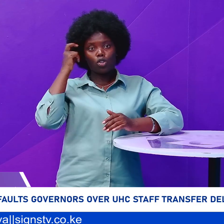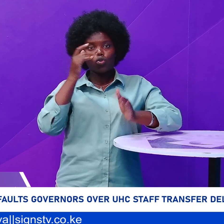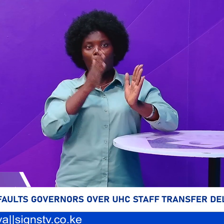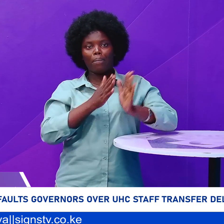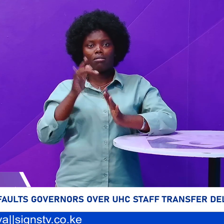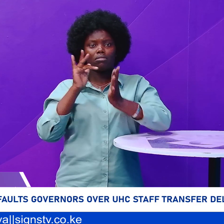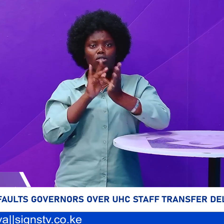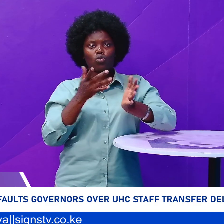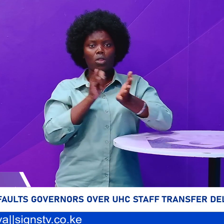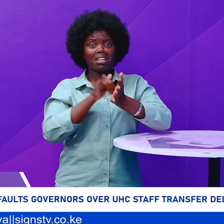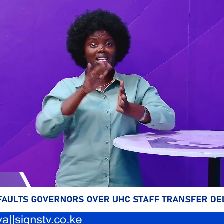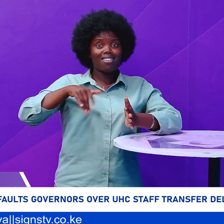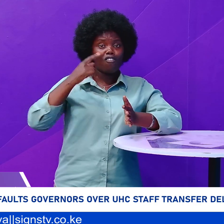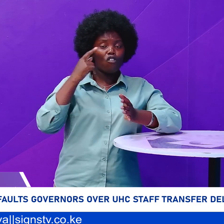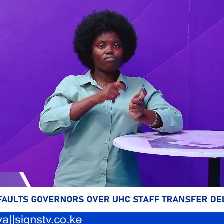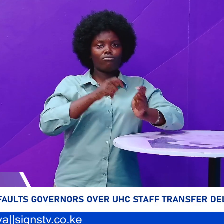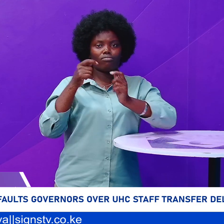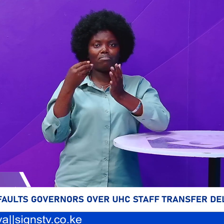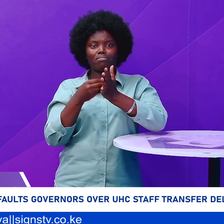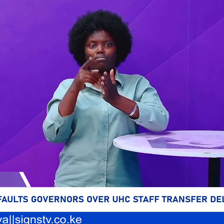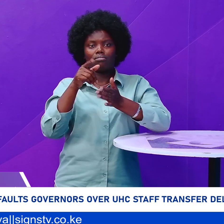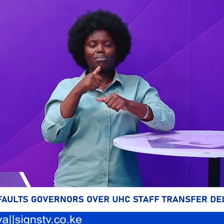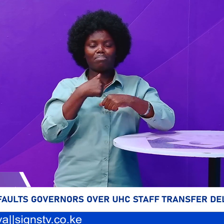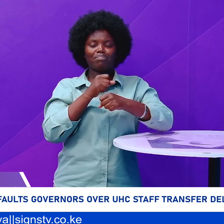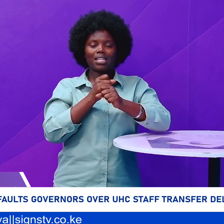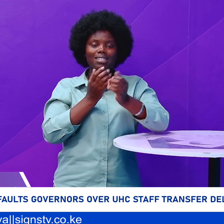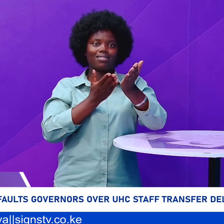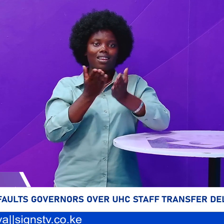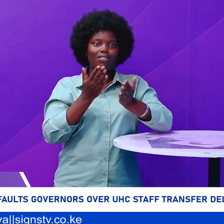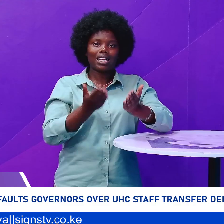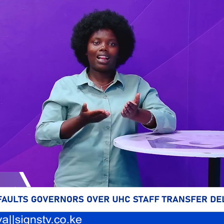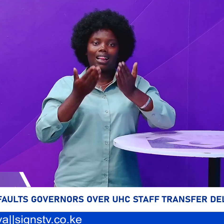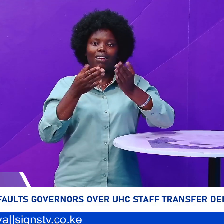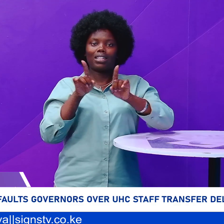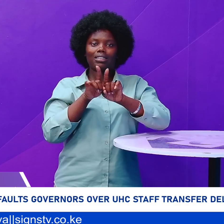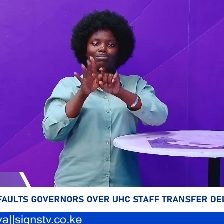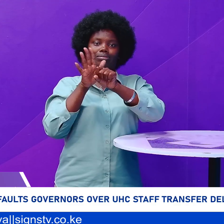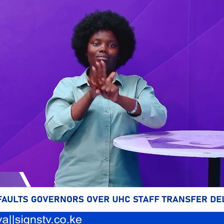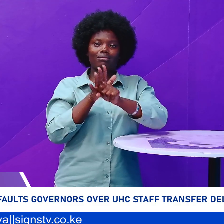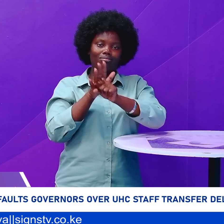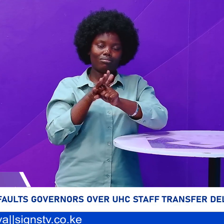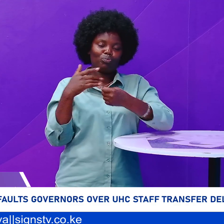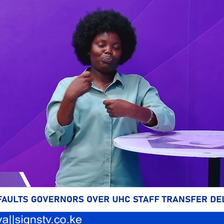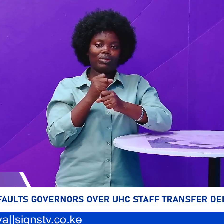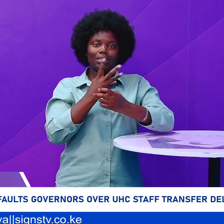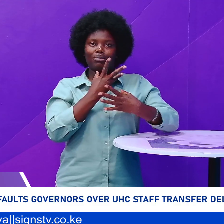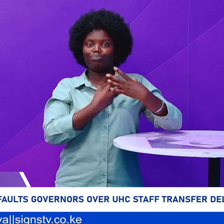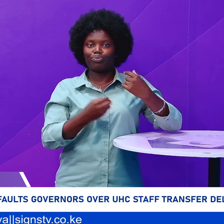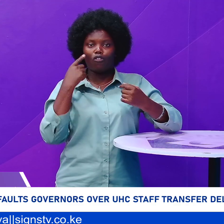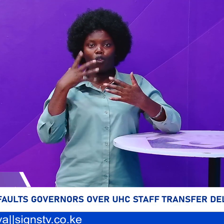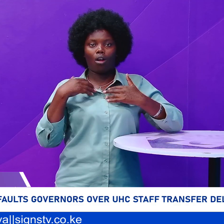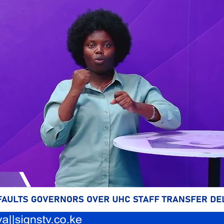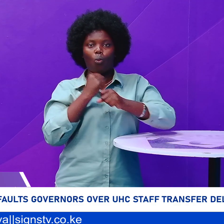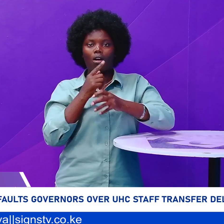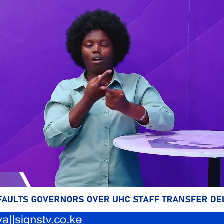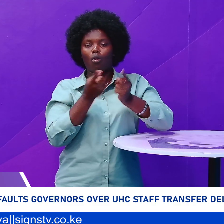Panyako urged Health Cabinet Secretary Aden Duale to proceed with original plan, insisting that the